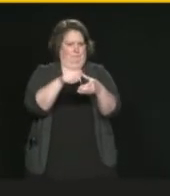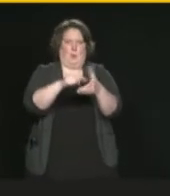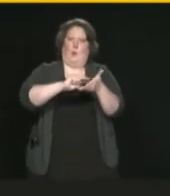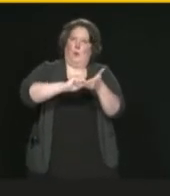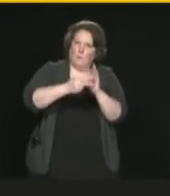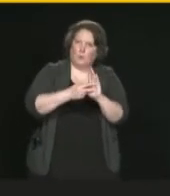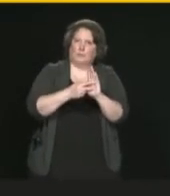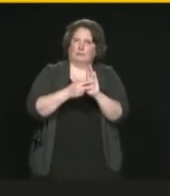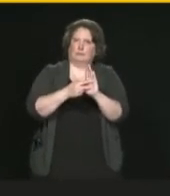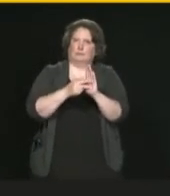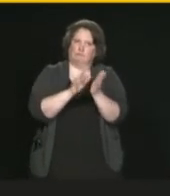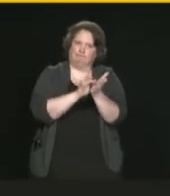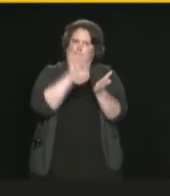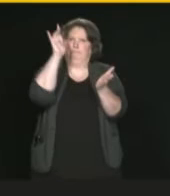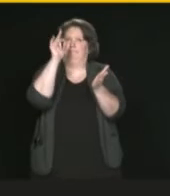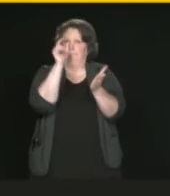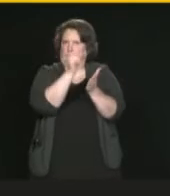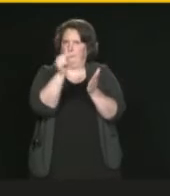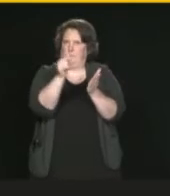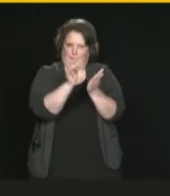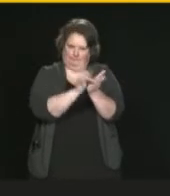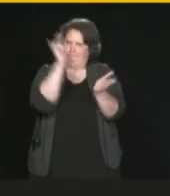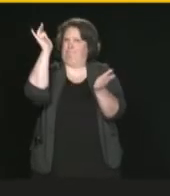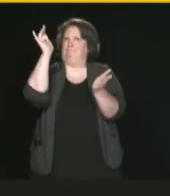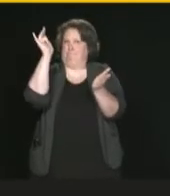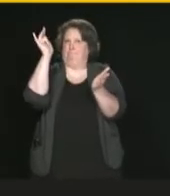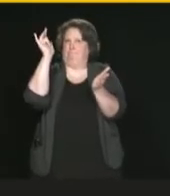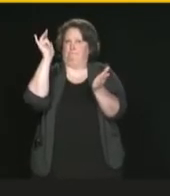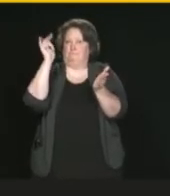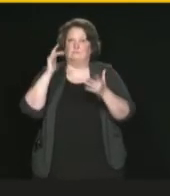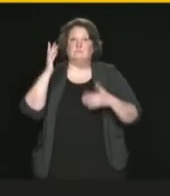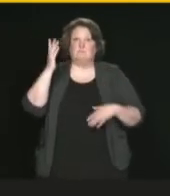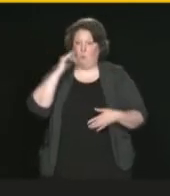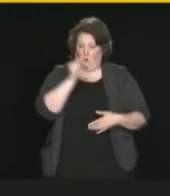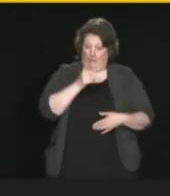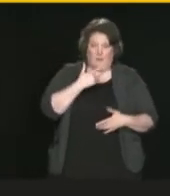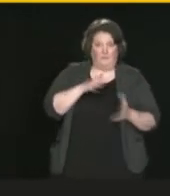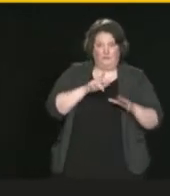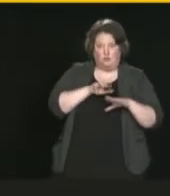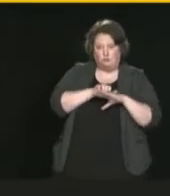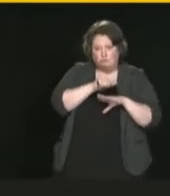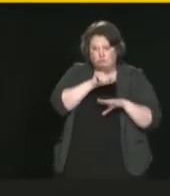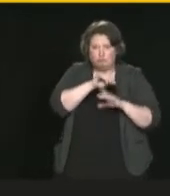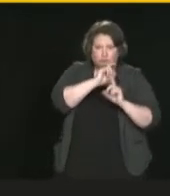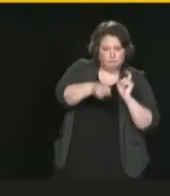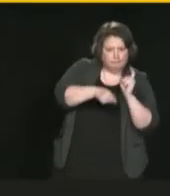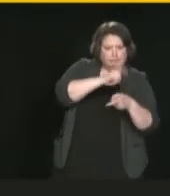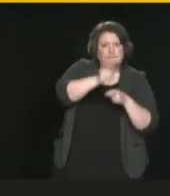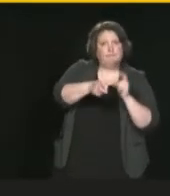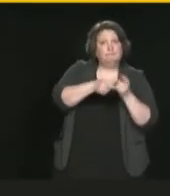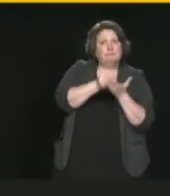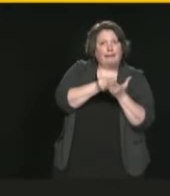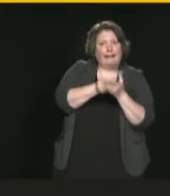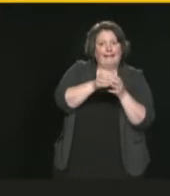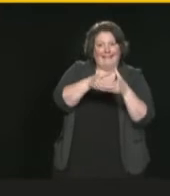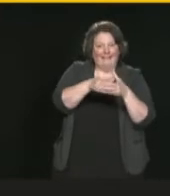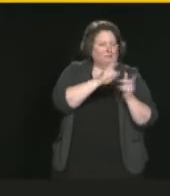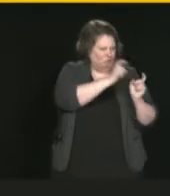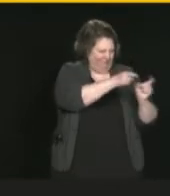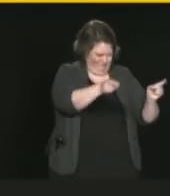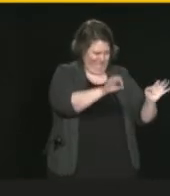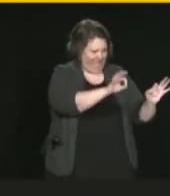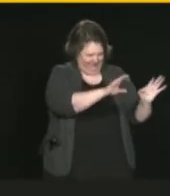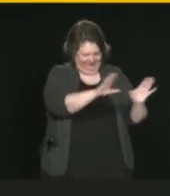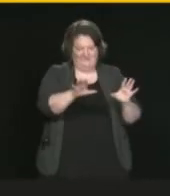system, where initially we decided to get that money out the door and do the